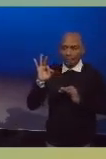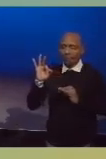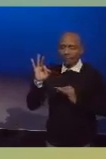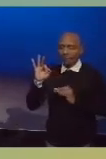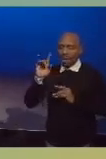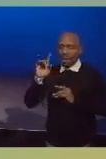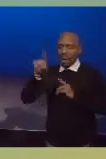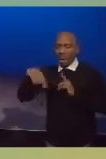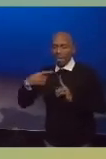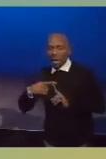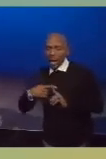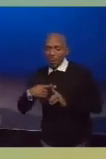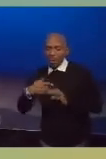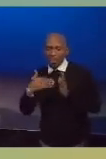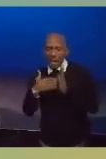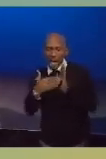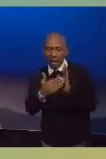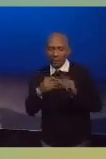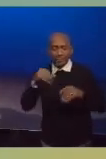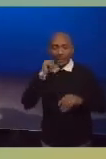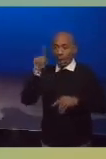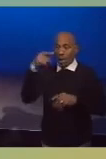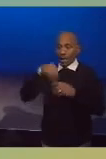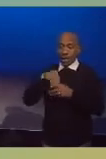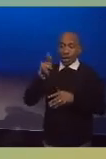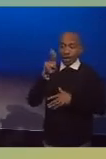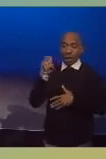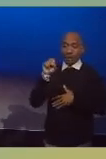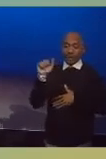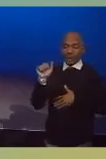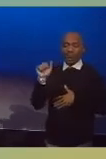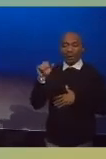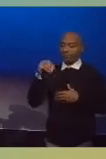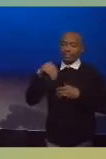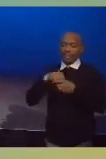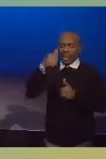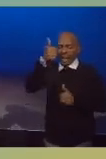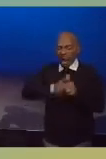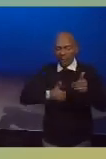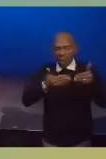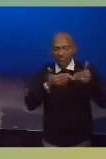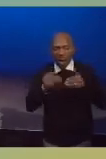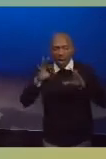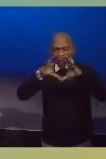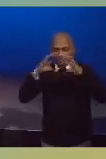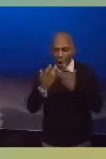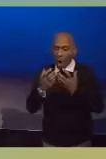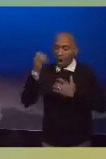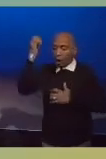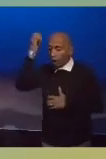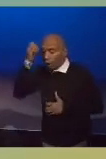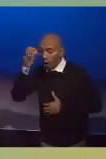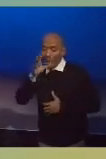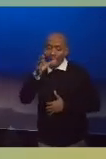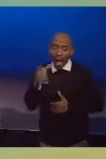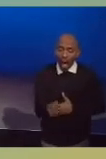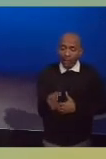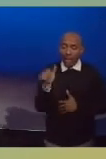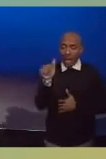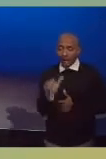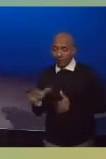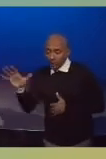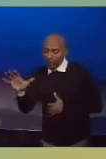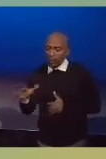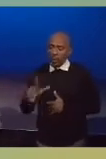globe, in Europe, in Africa, in the Asia-Pacific region, in Latin America. They're